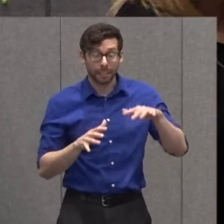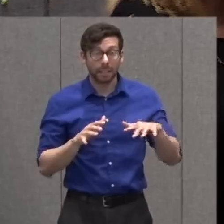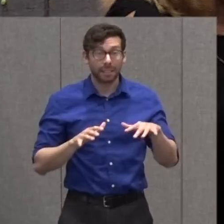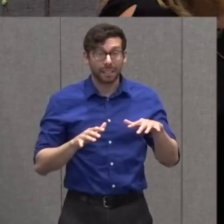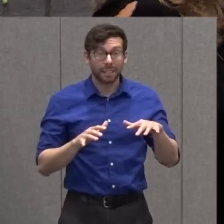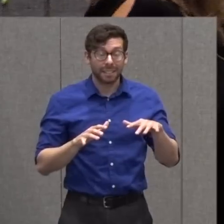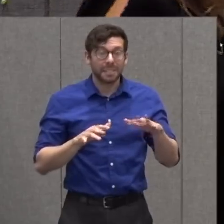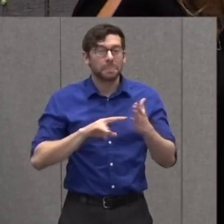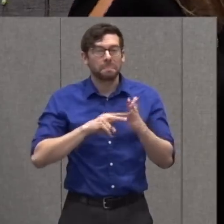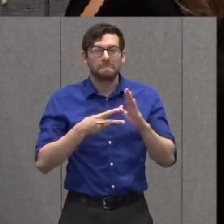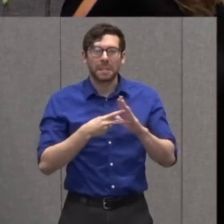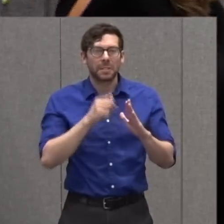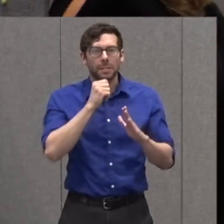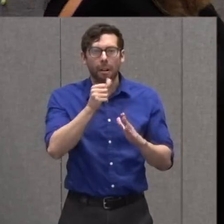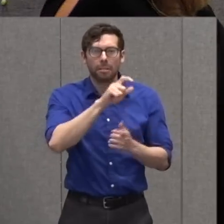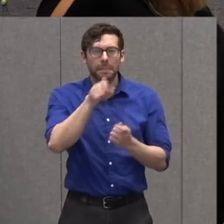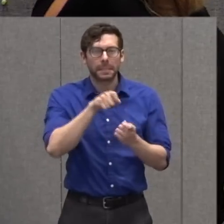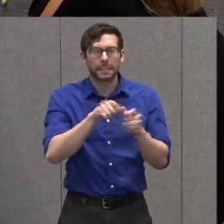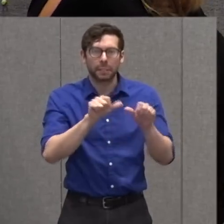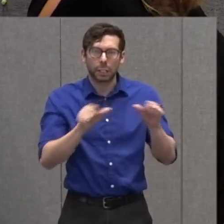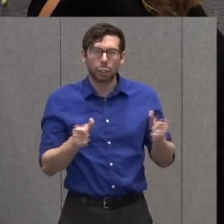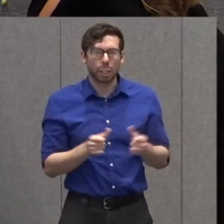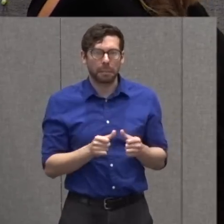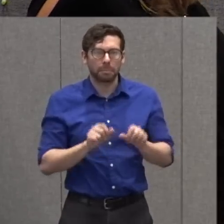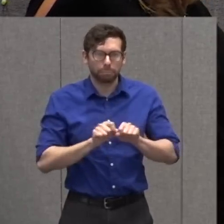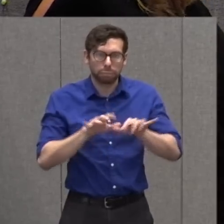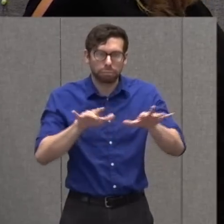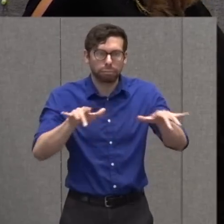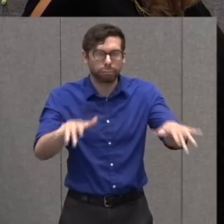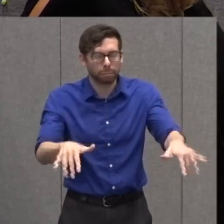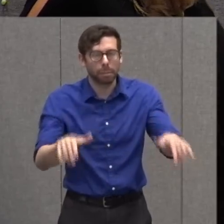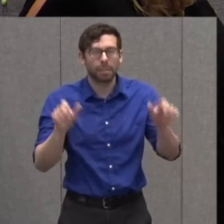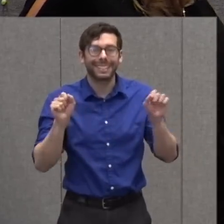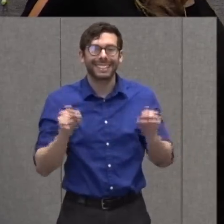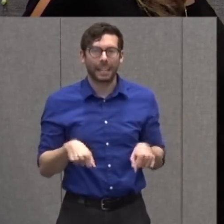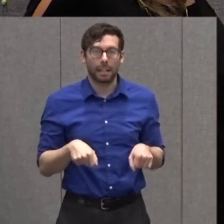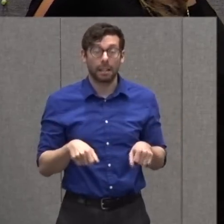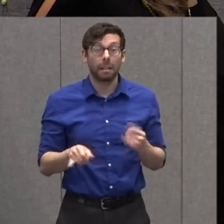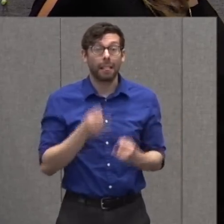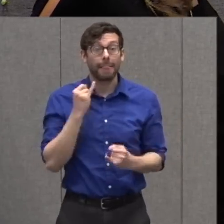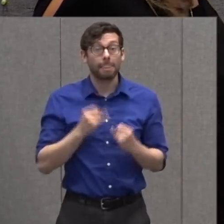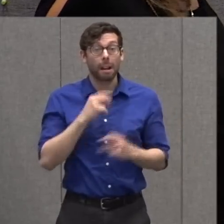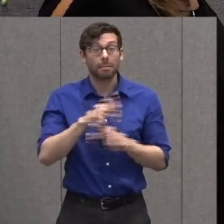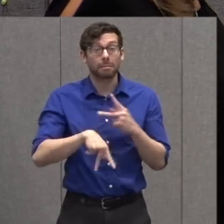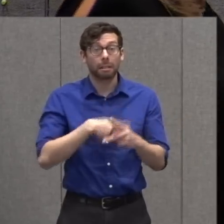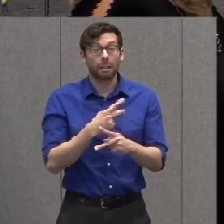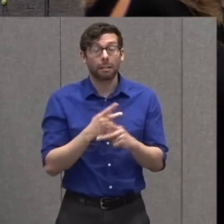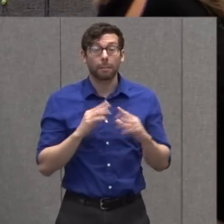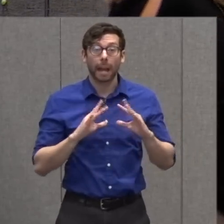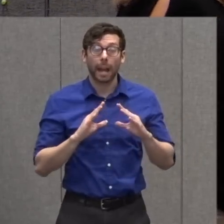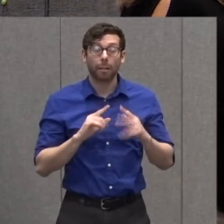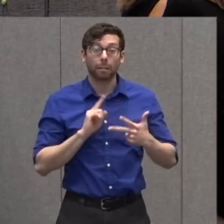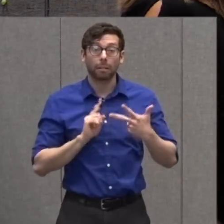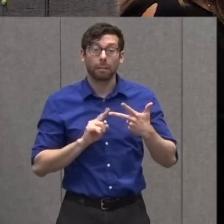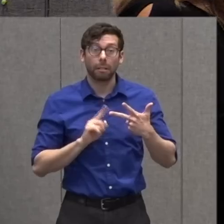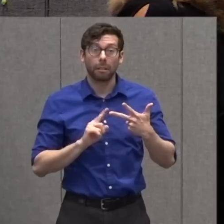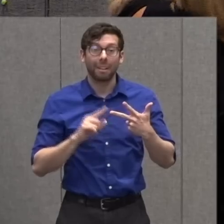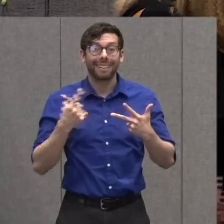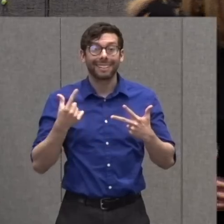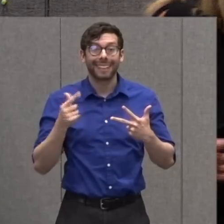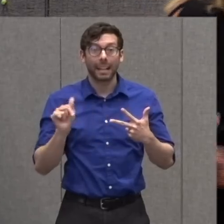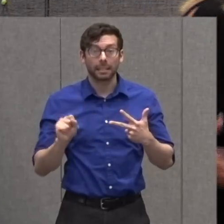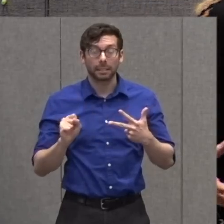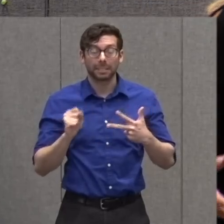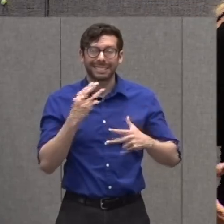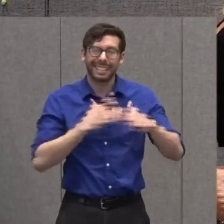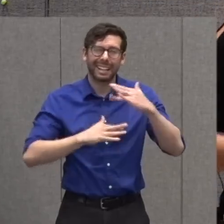ground. Our last form of matter was gas. Gas has no definite shape or volume, but